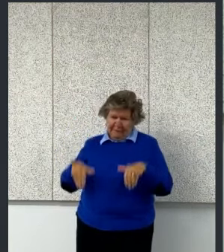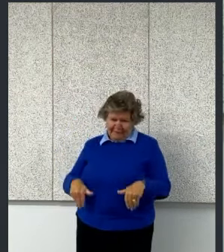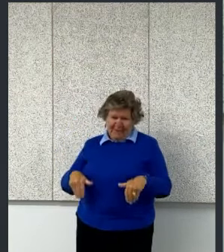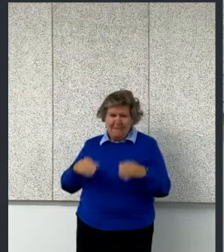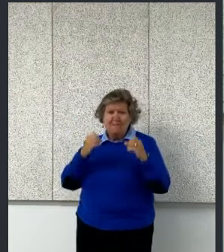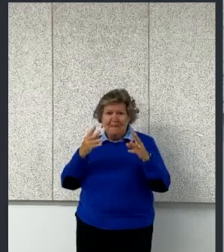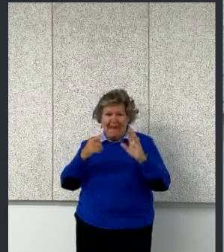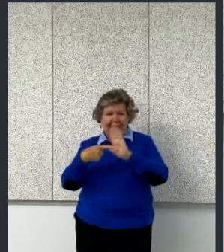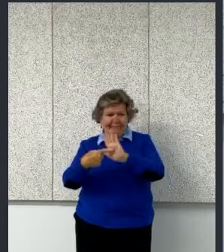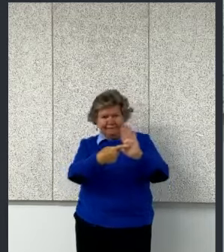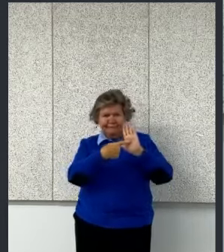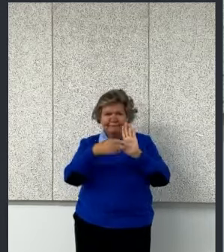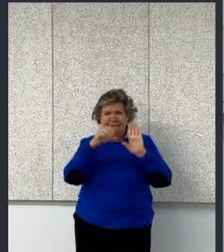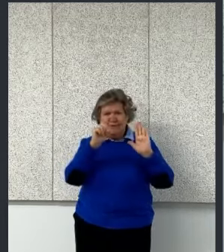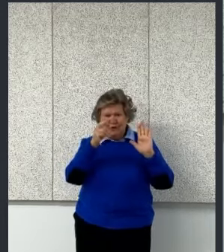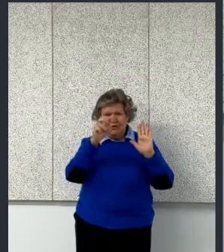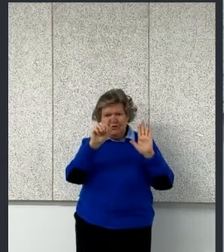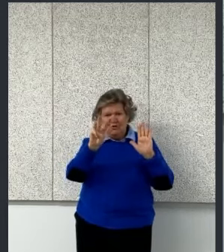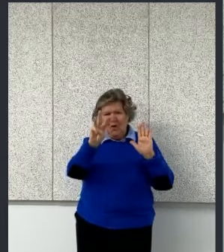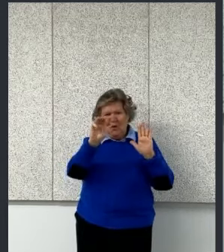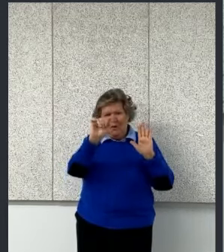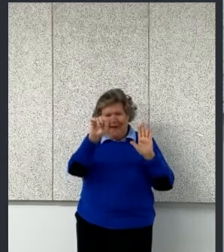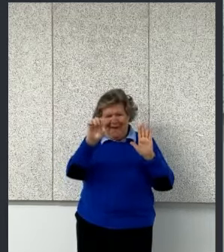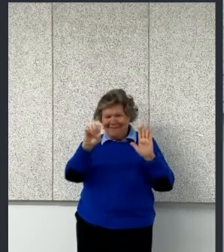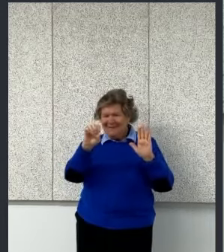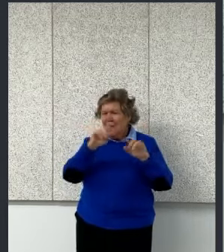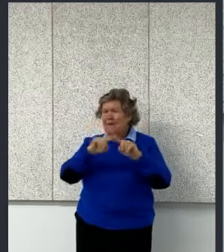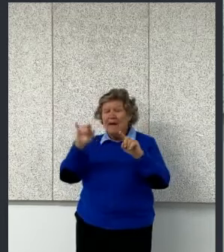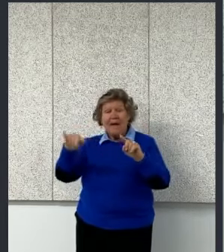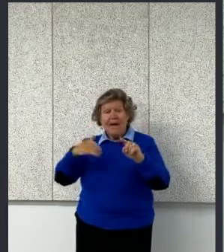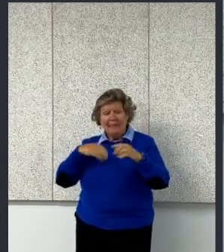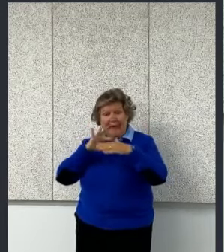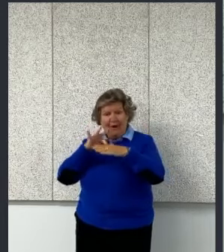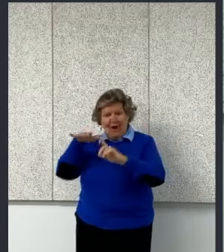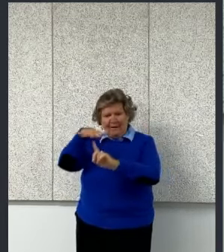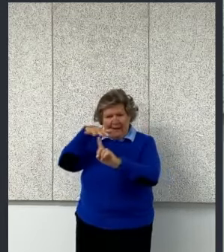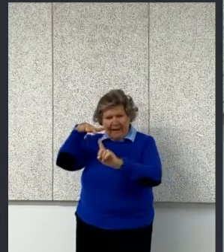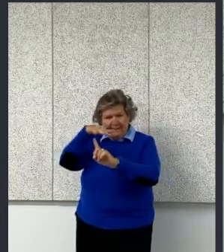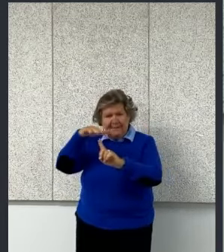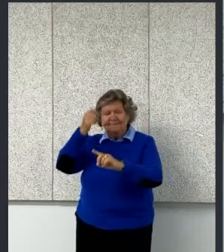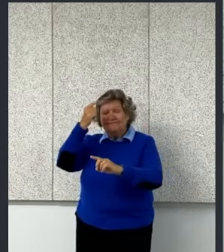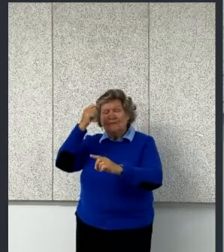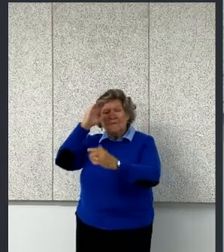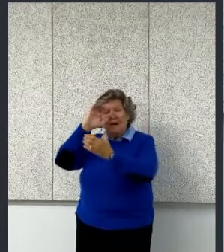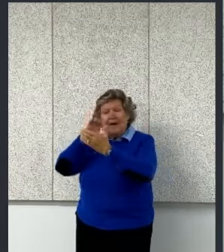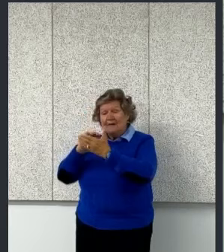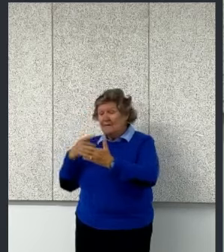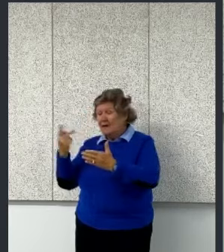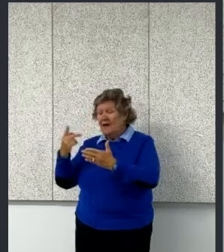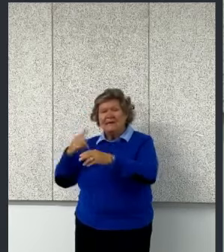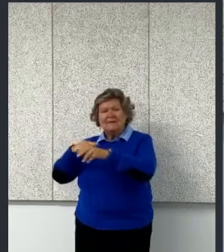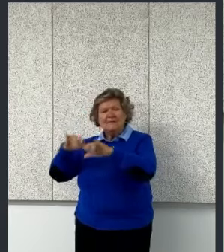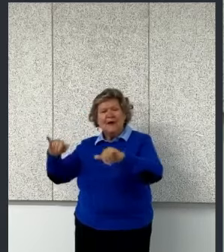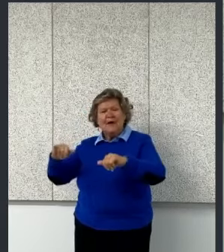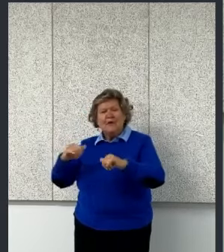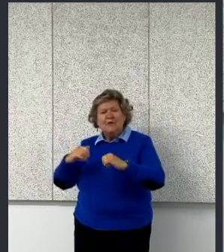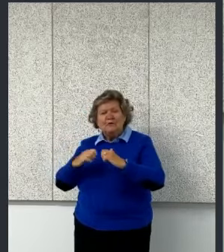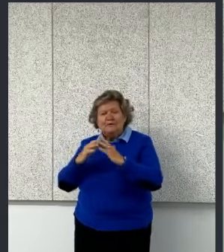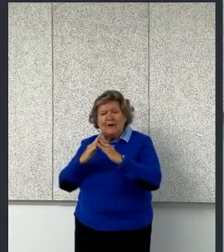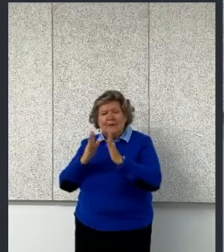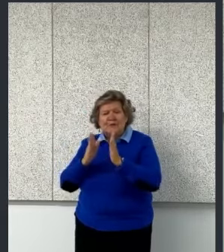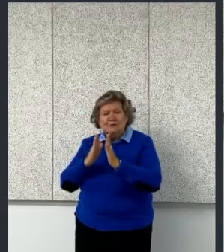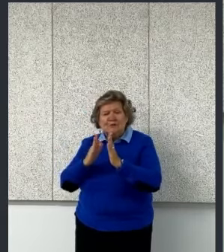showcases. So I have that, you know, context. My husband and I at the time also started a small theater company,